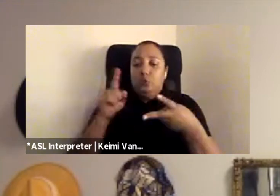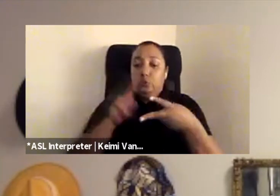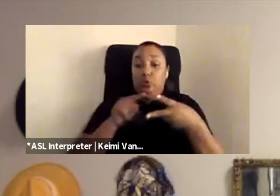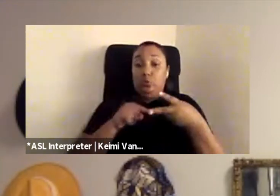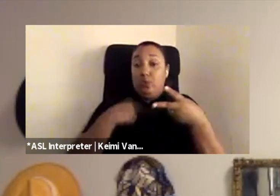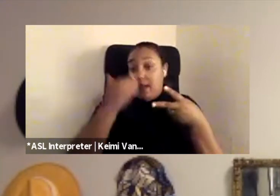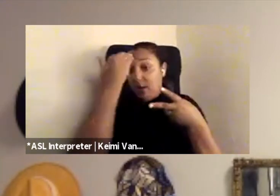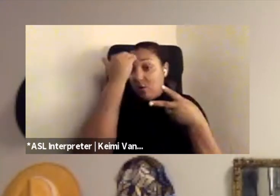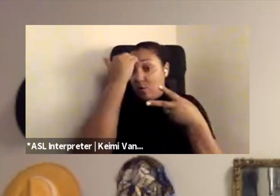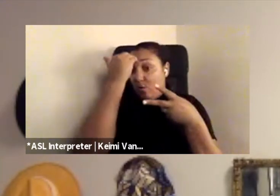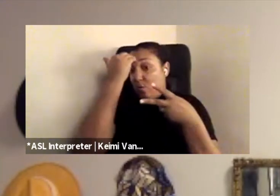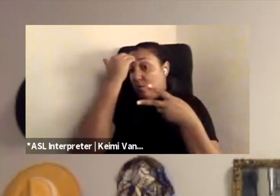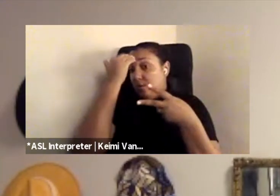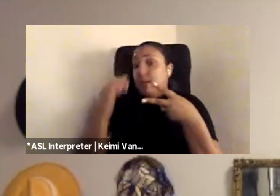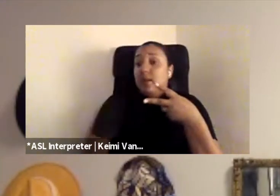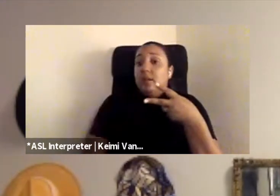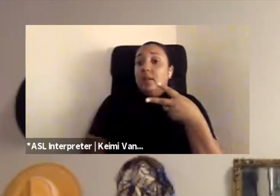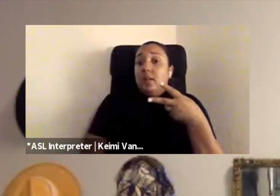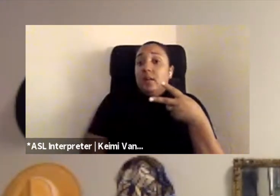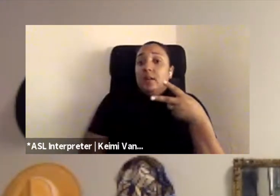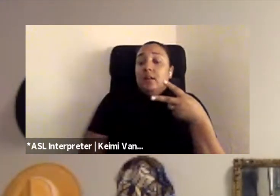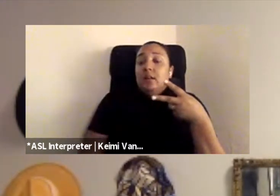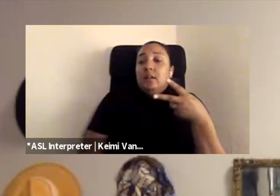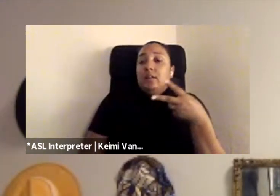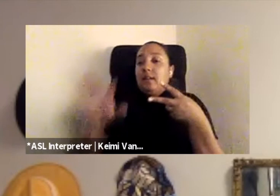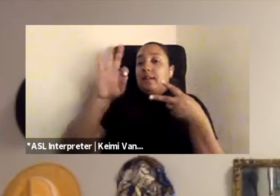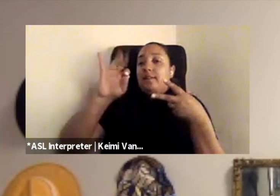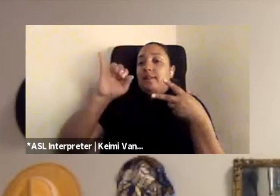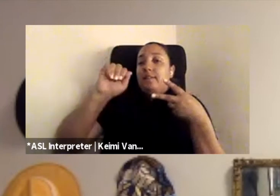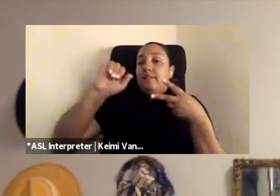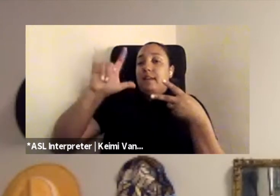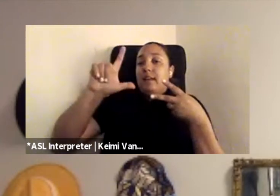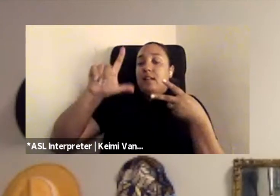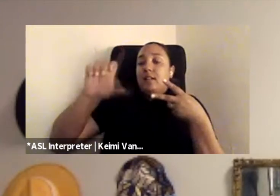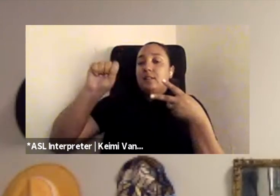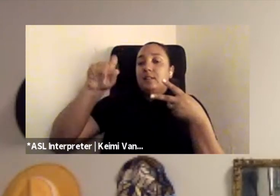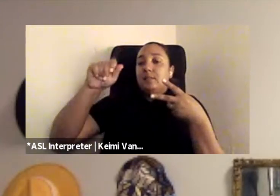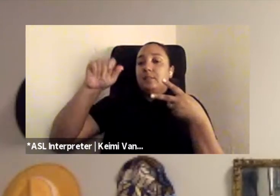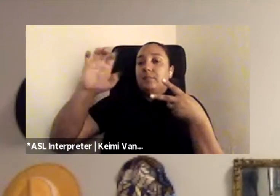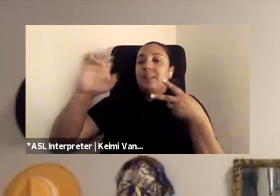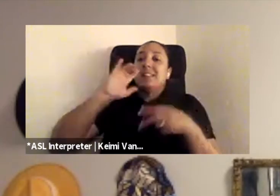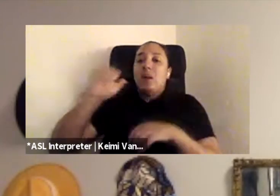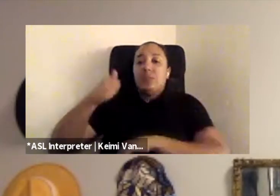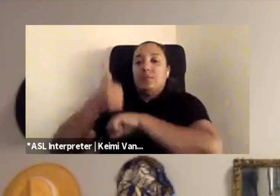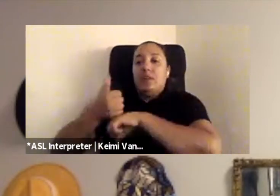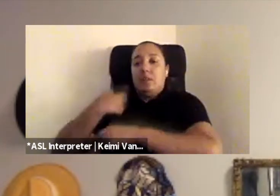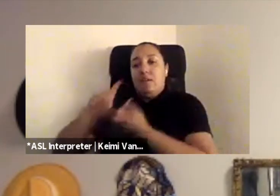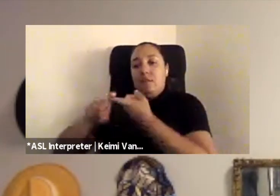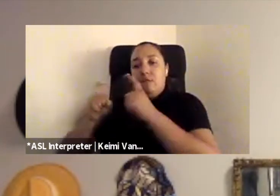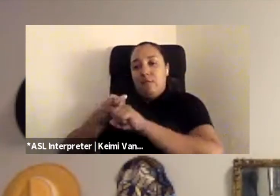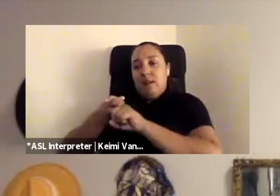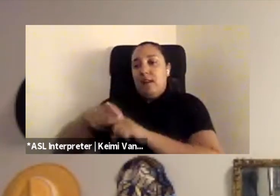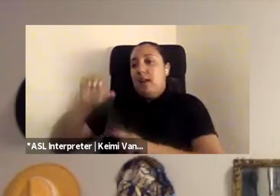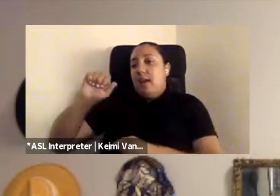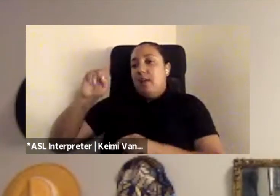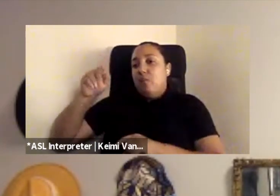of. One is Fail Space NYC. It was founded by a friend of mine, Ampersand, and it